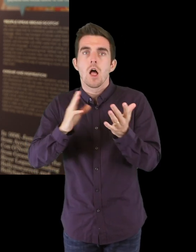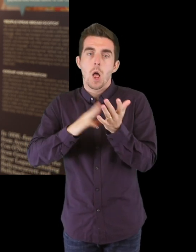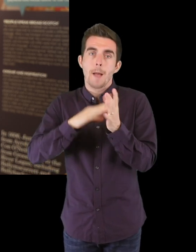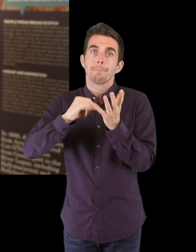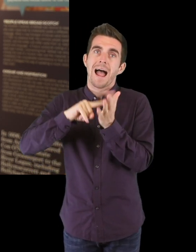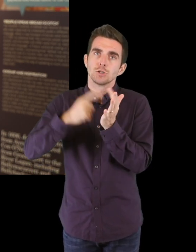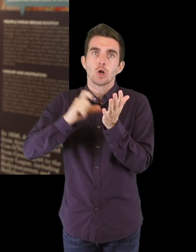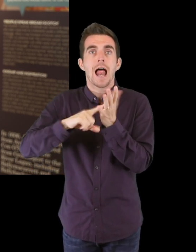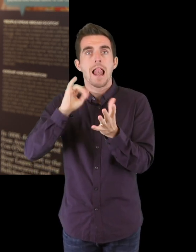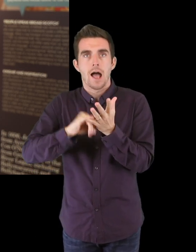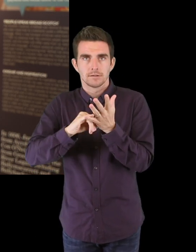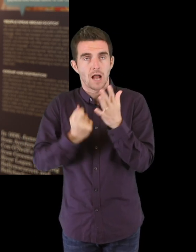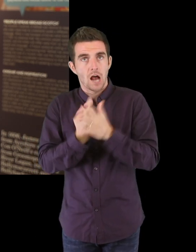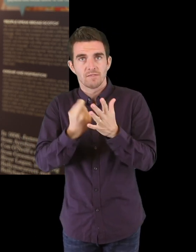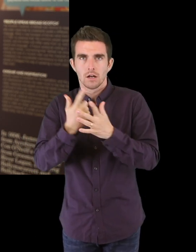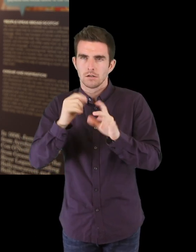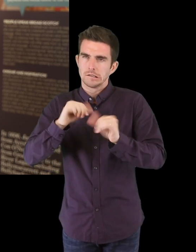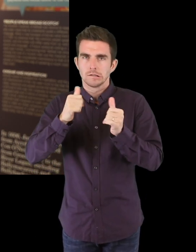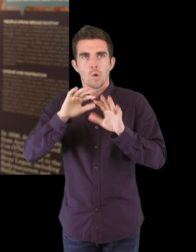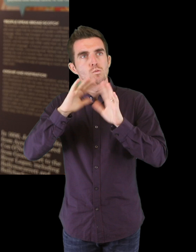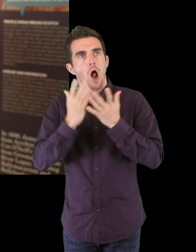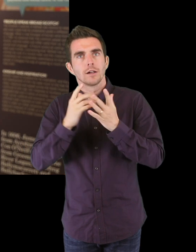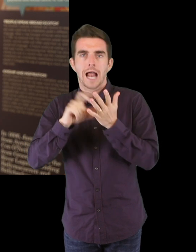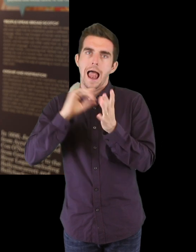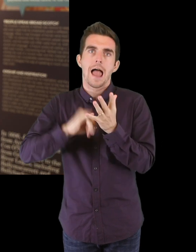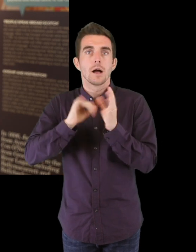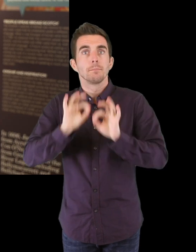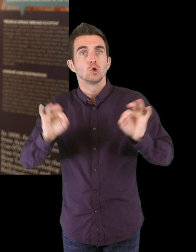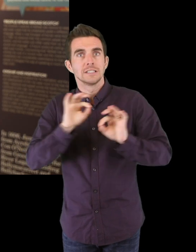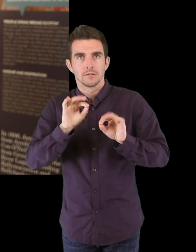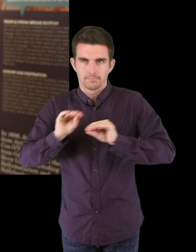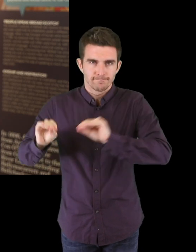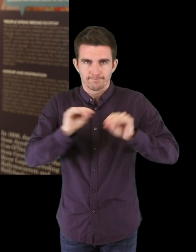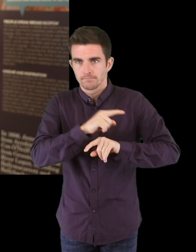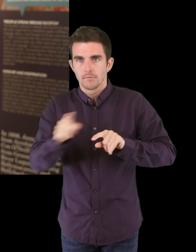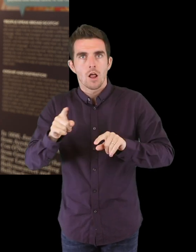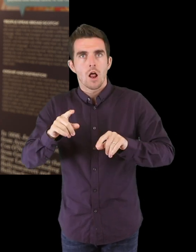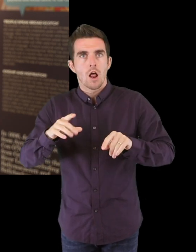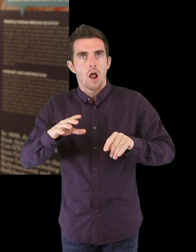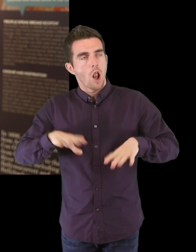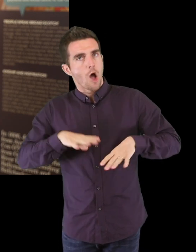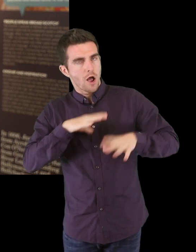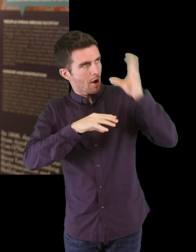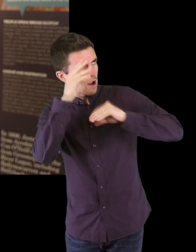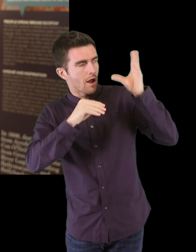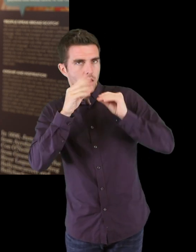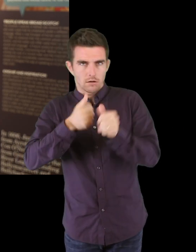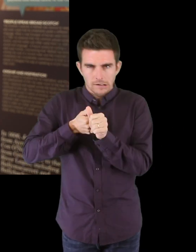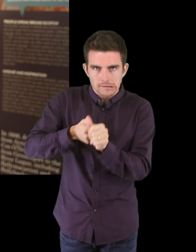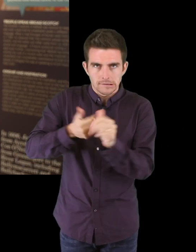host masterclass events, where world-class musicians pass on their skills to the next generation of players, giving